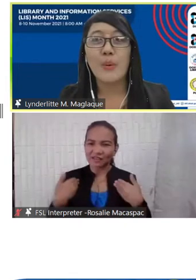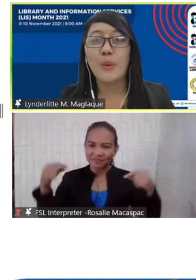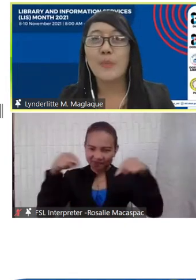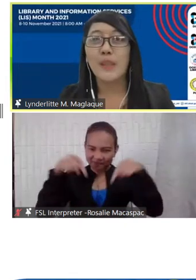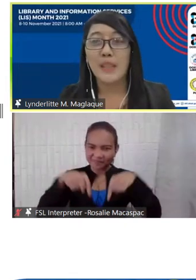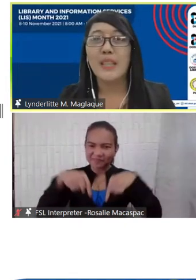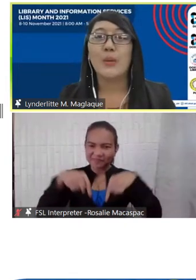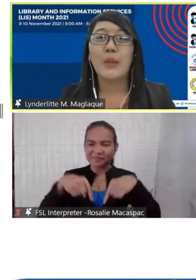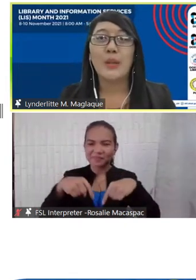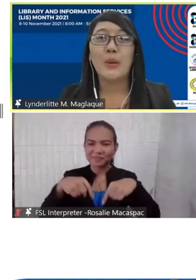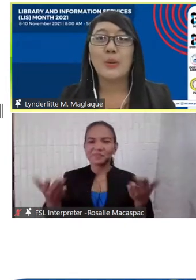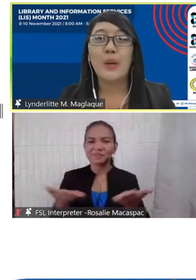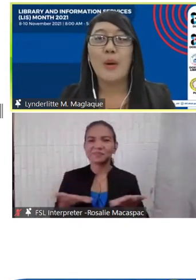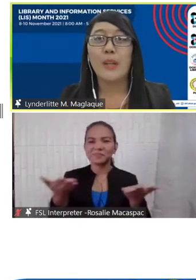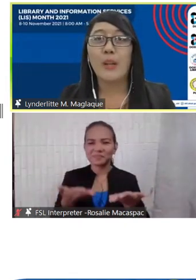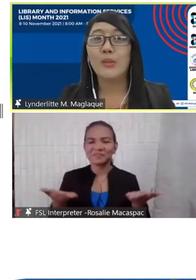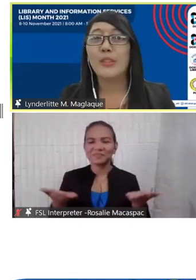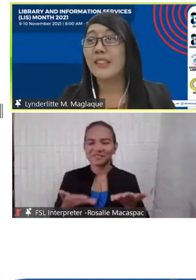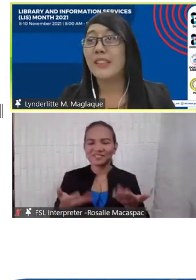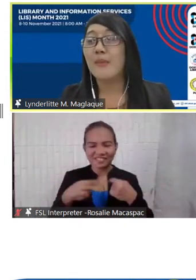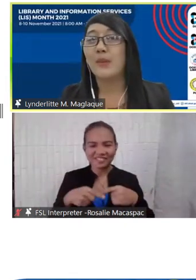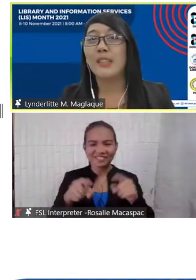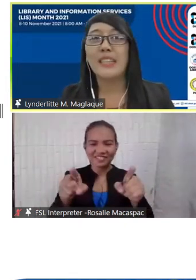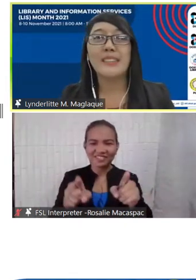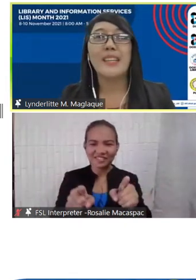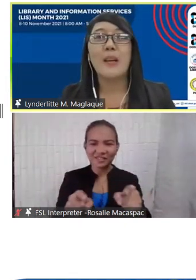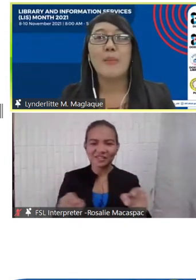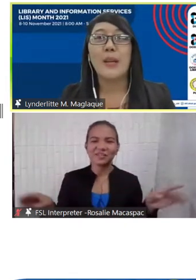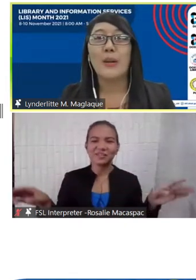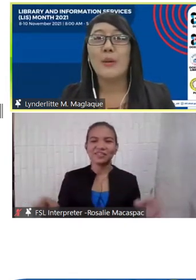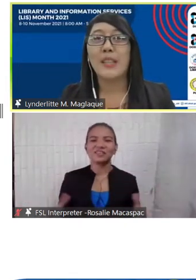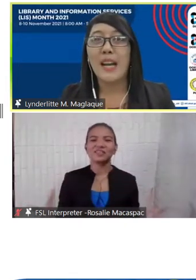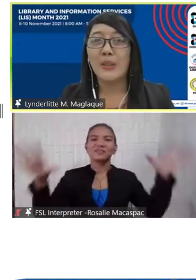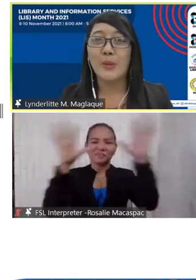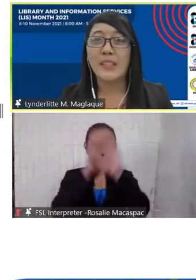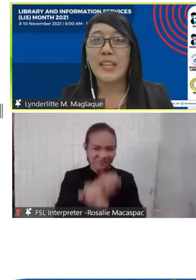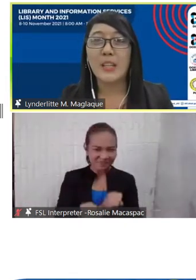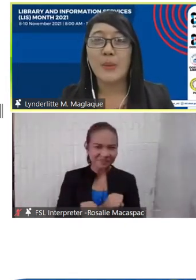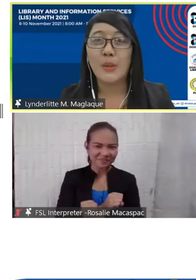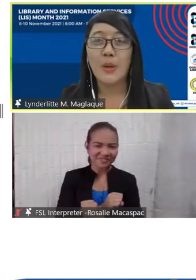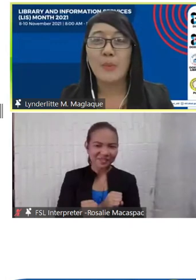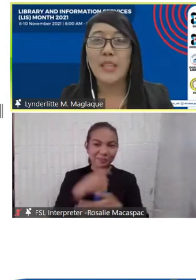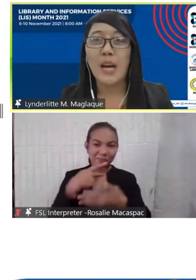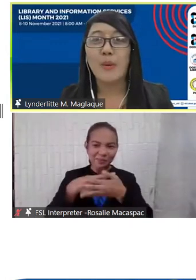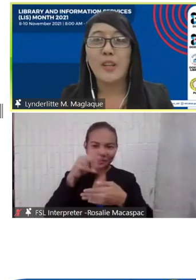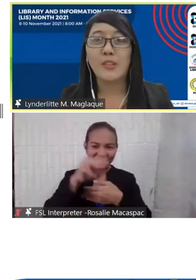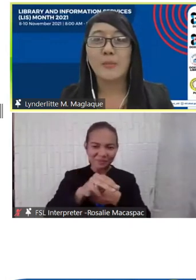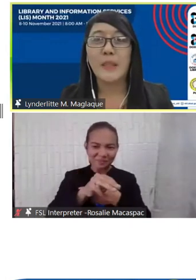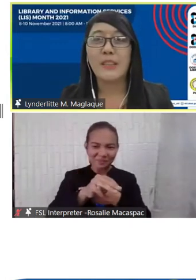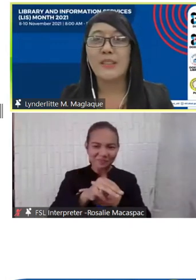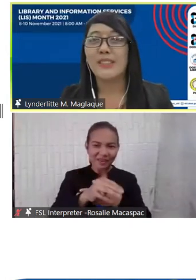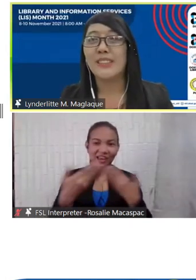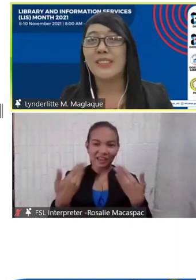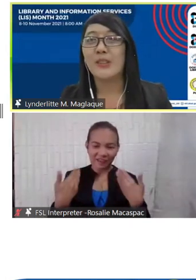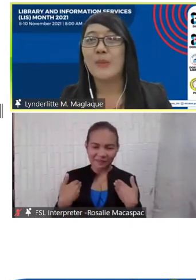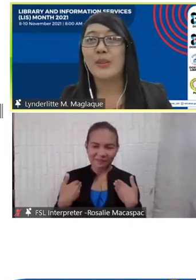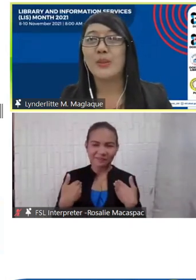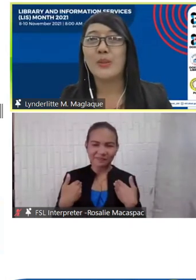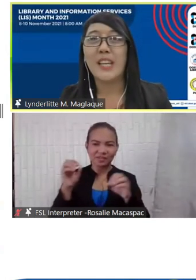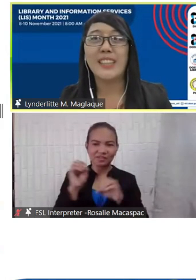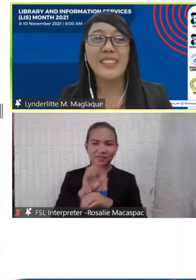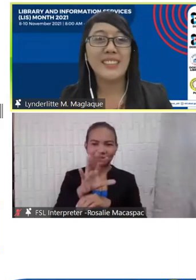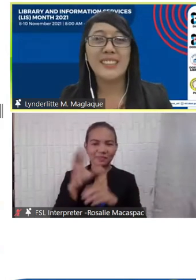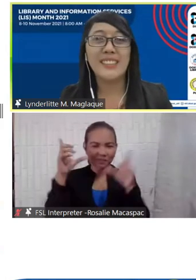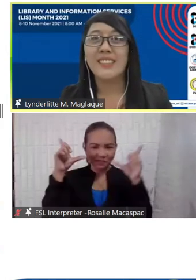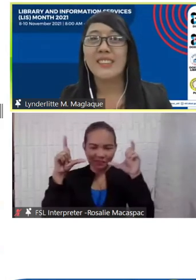And now, we go to our closing ceremonies. Pero magkakaroon muna tayo ng photo op with our speakers. So back to